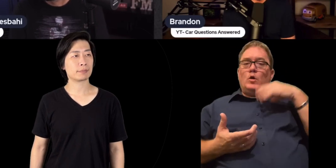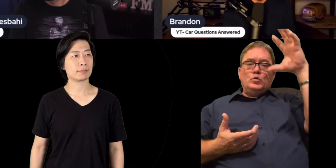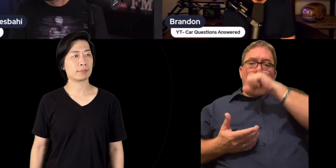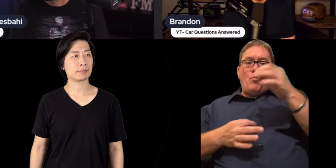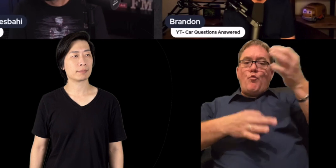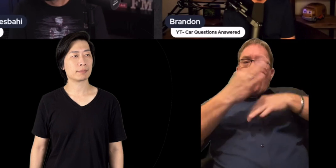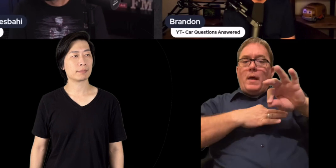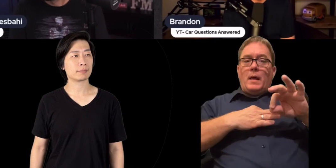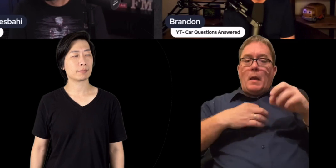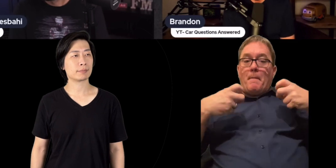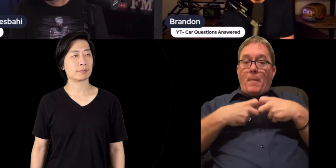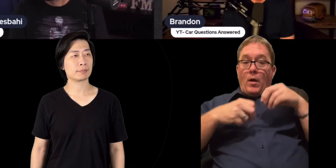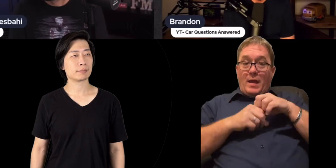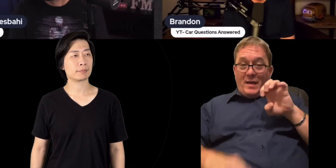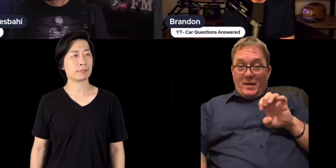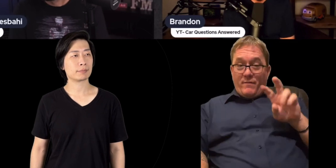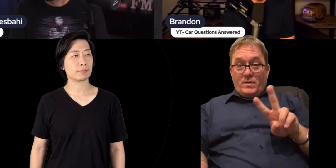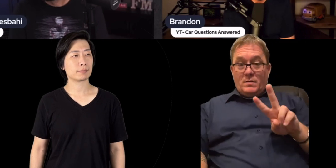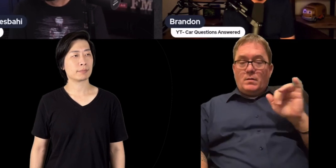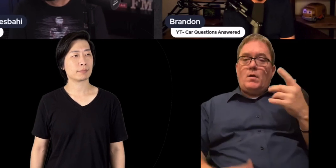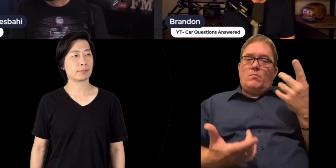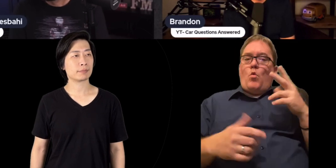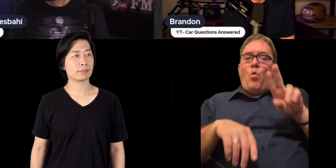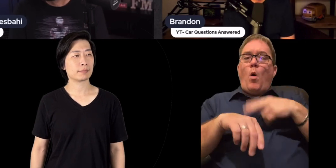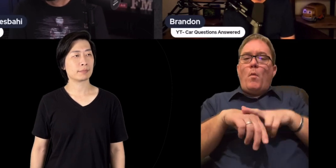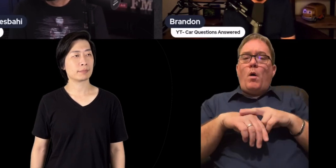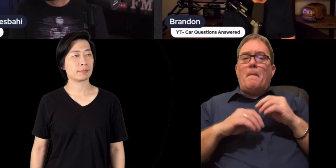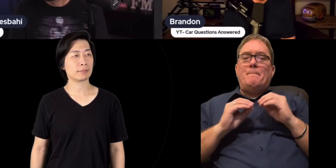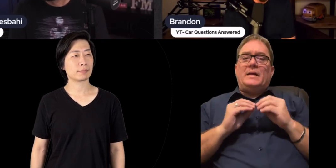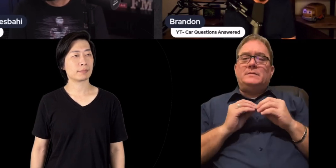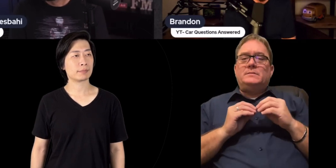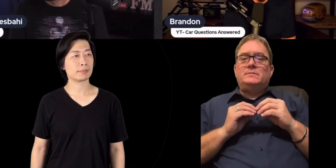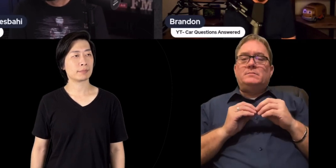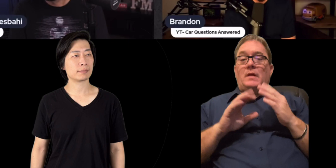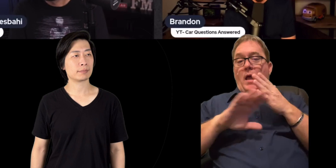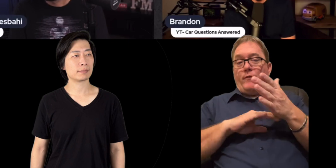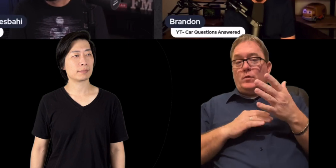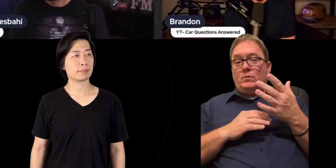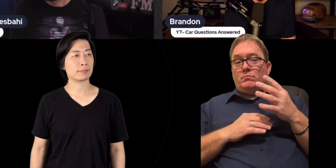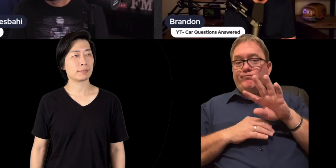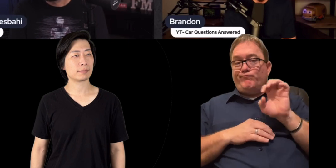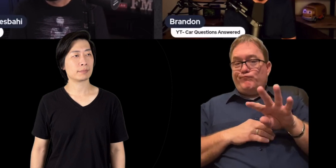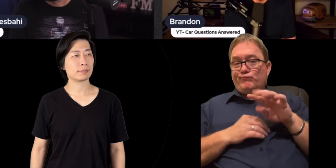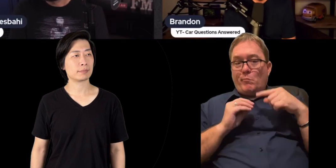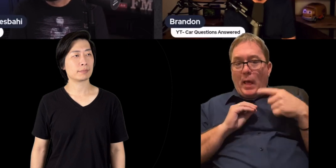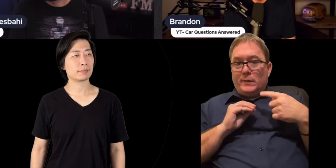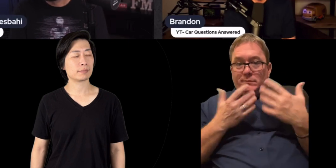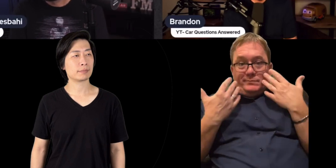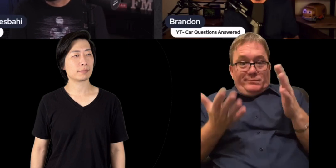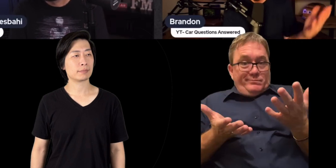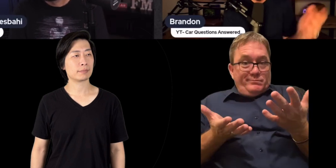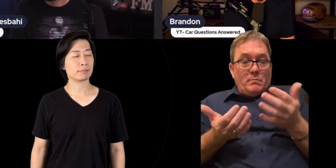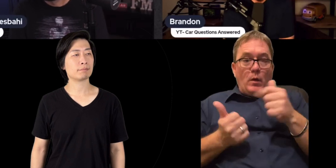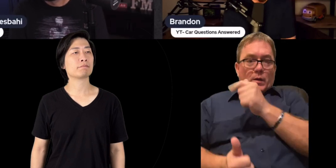in an EV is kind of a normal maintenance thing after a certain amount of miles. I could be wrong on that. I don't know. So maybe you